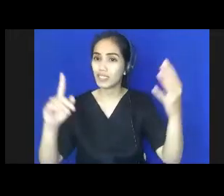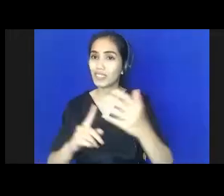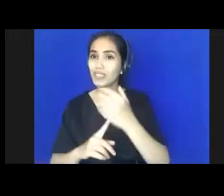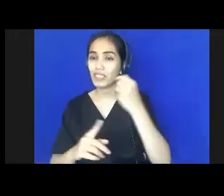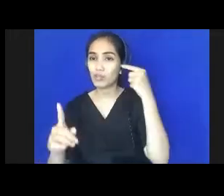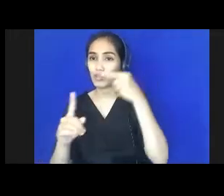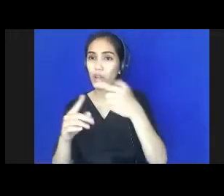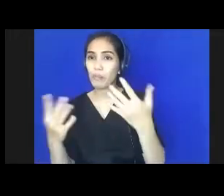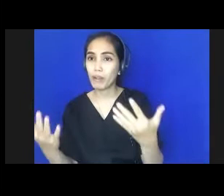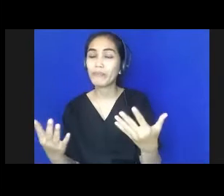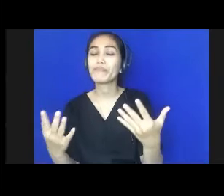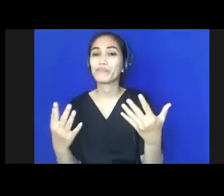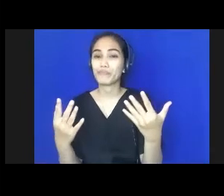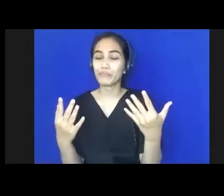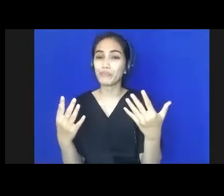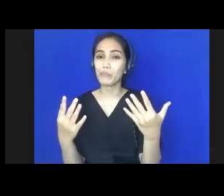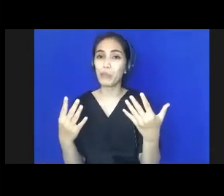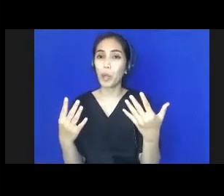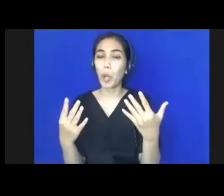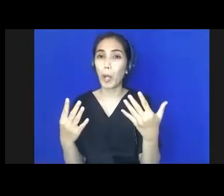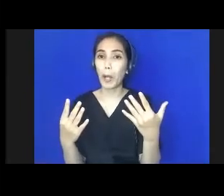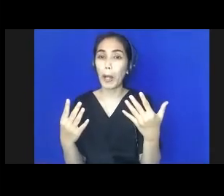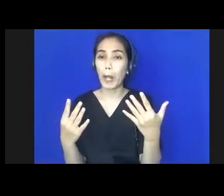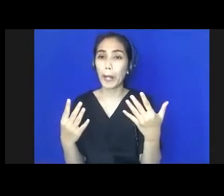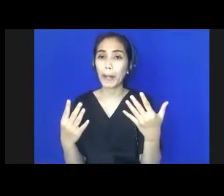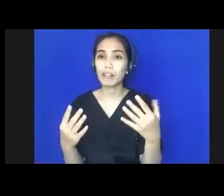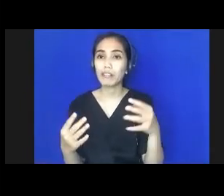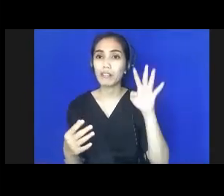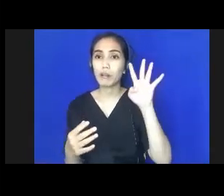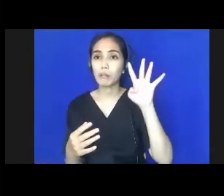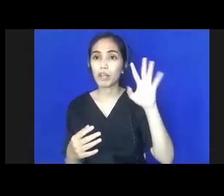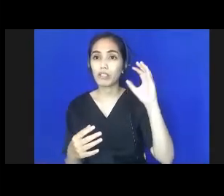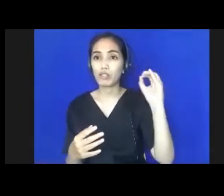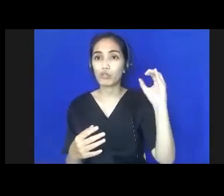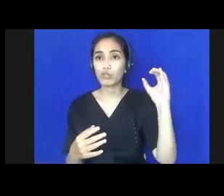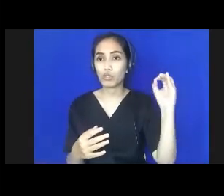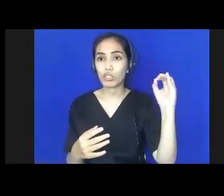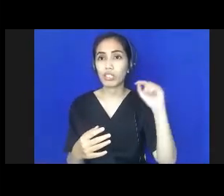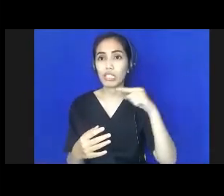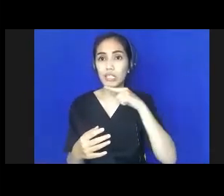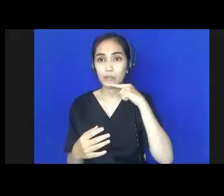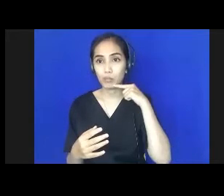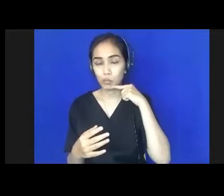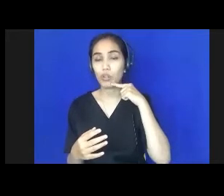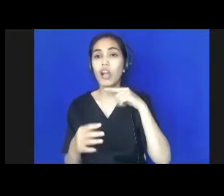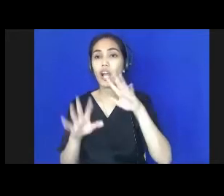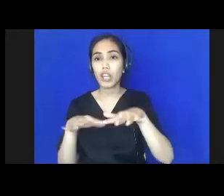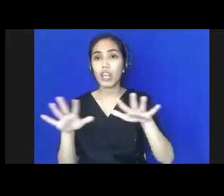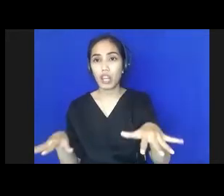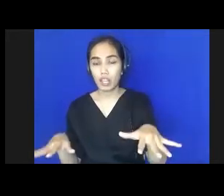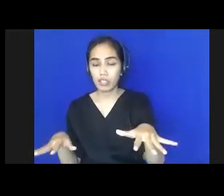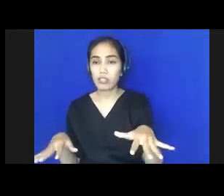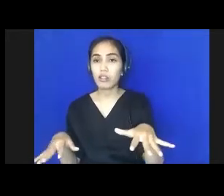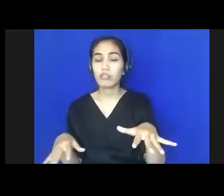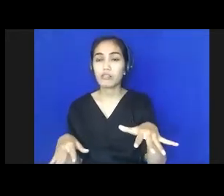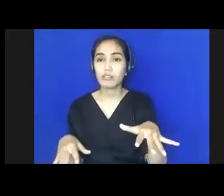almost 400,000 schoolgirls, or 66% of the total number of schoolgirls. And in NTT, just after they